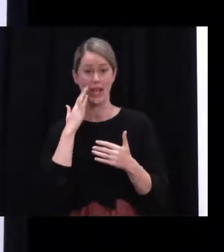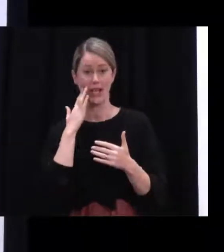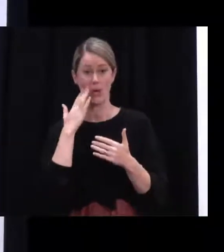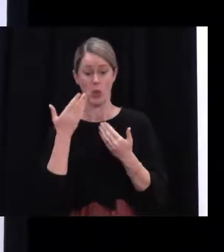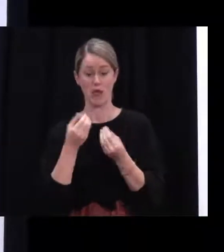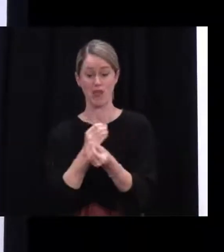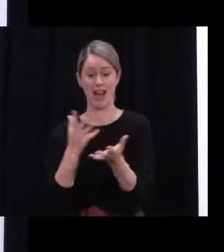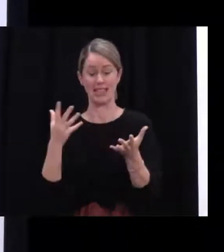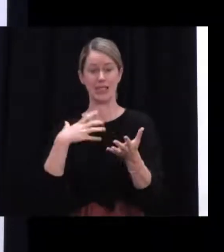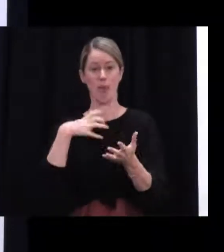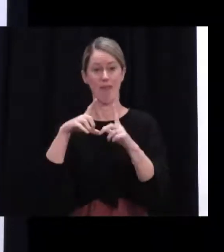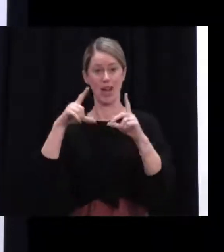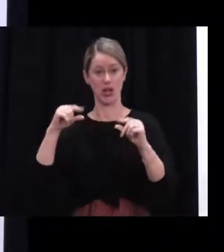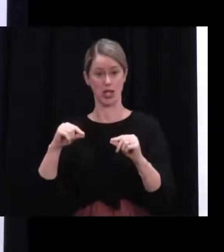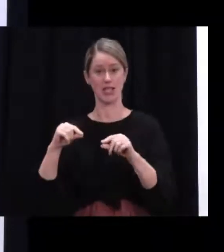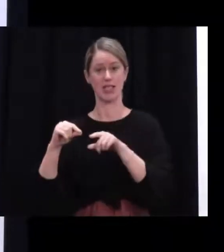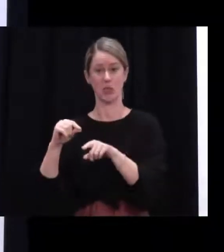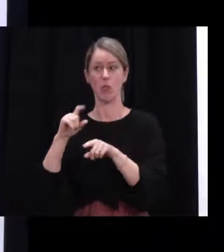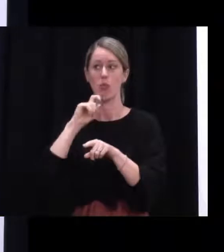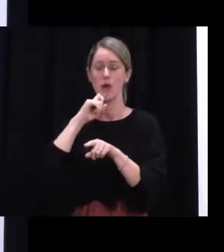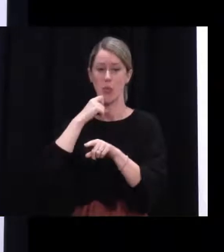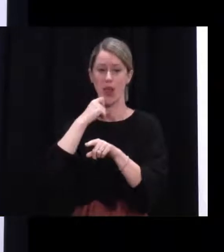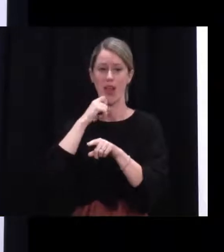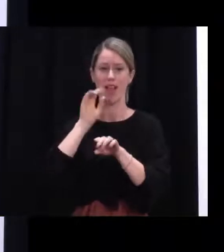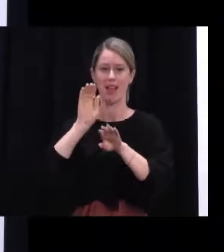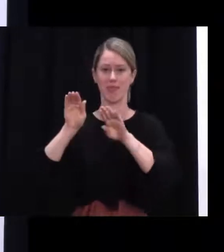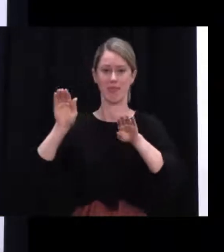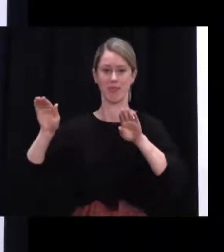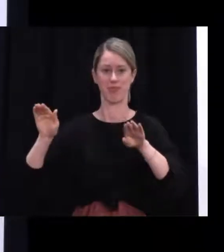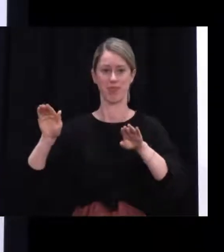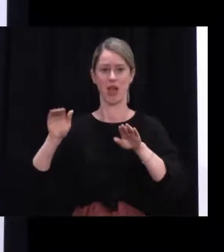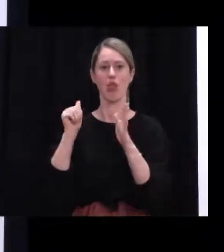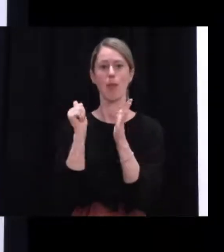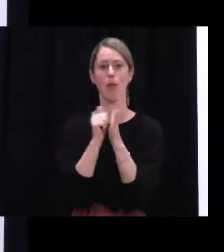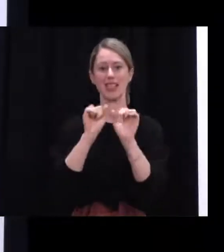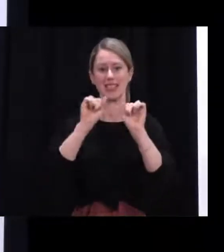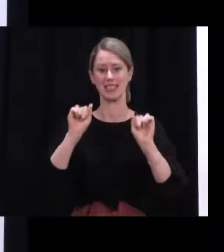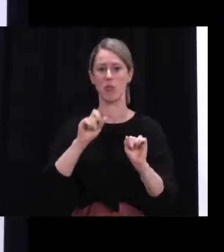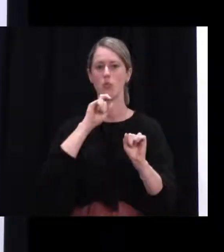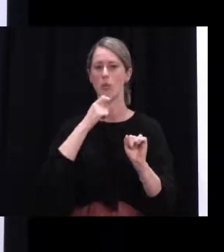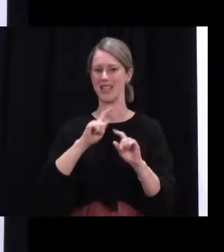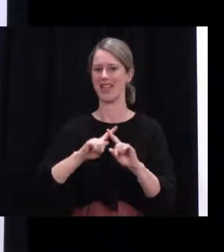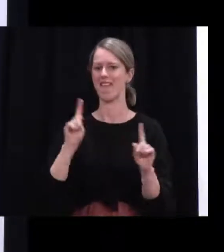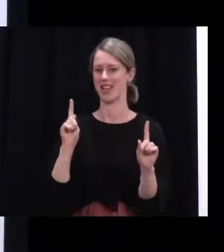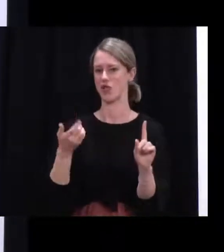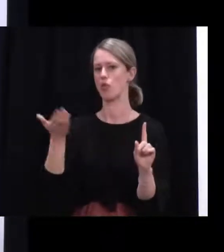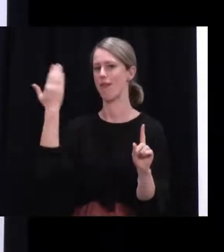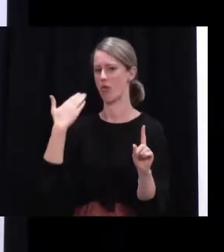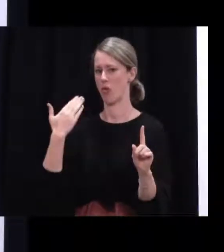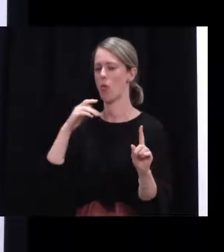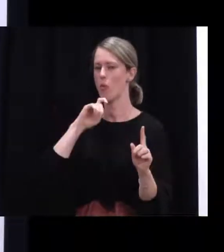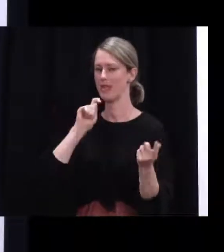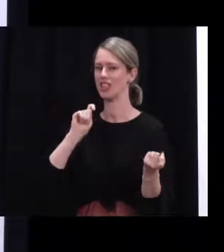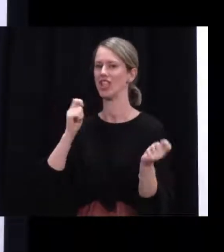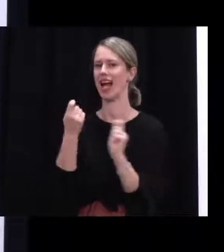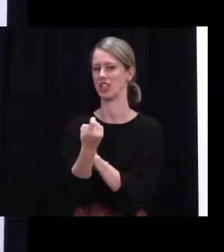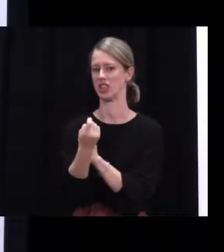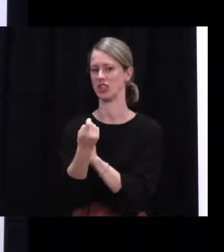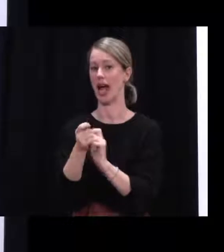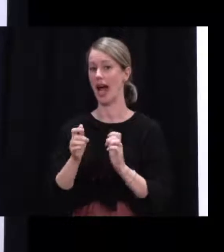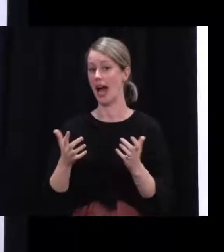in the next week or two, people will note that the booking system will operate differently to the way that it has operated